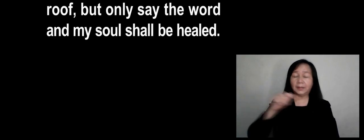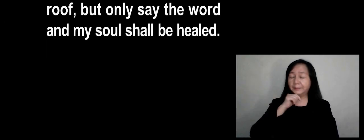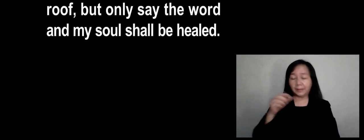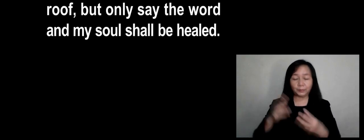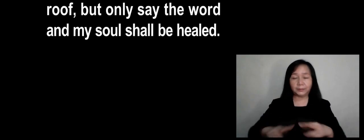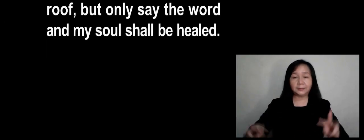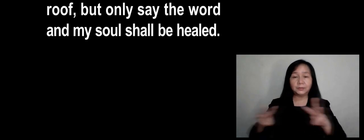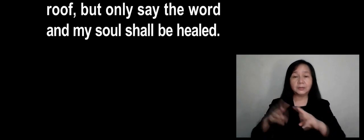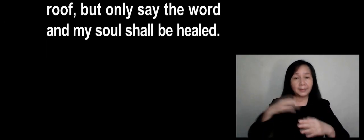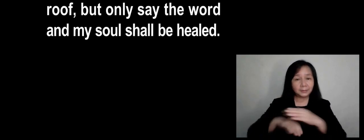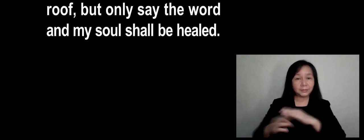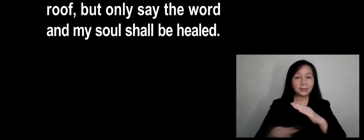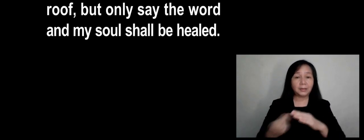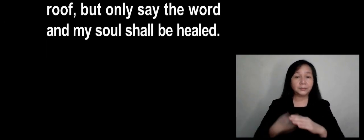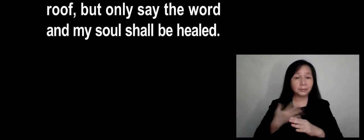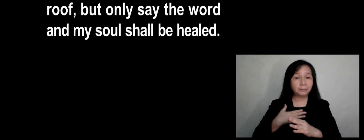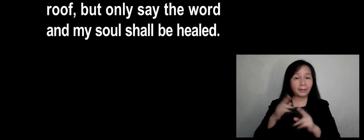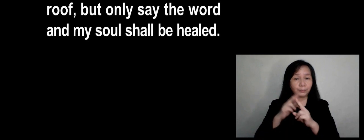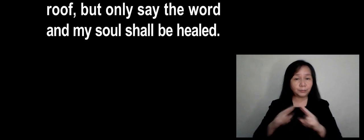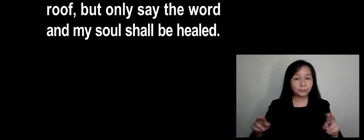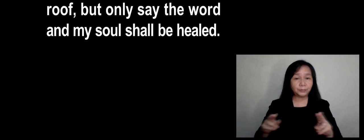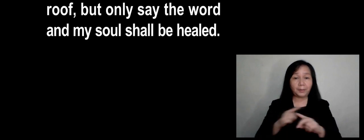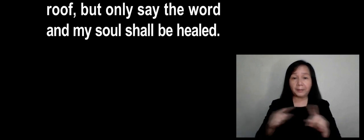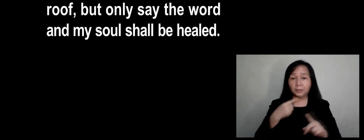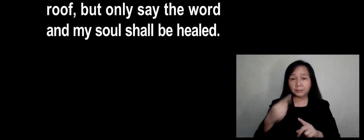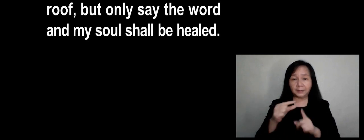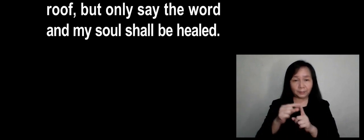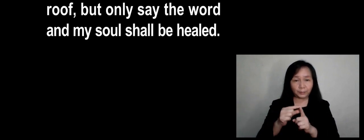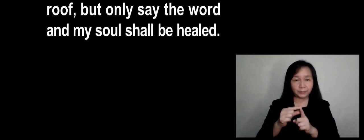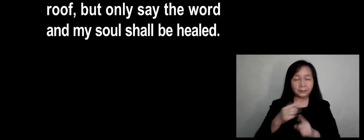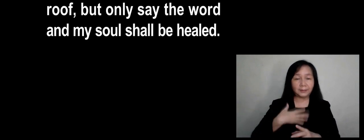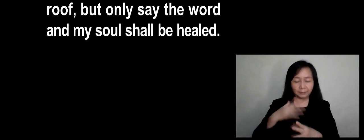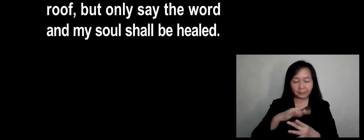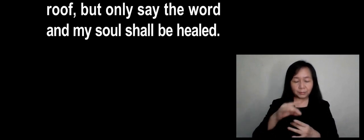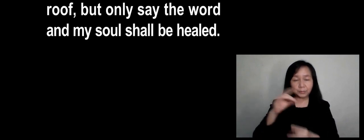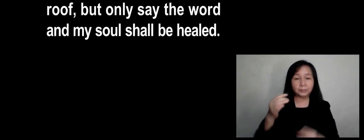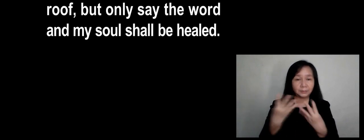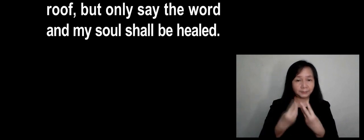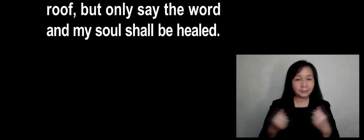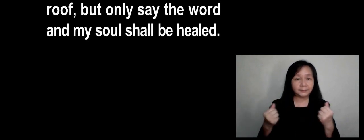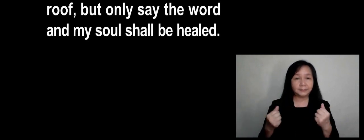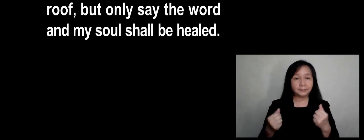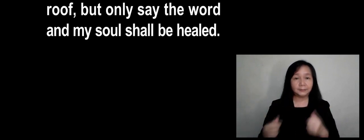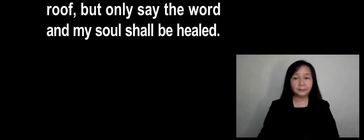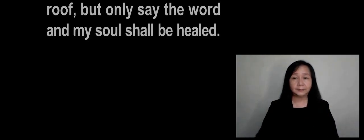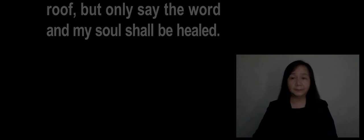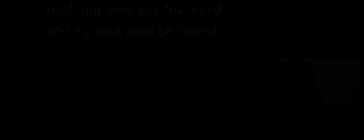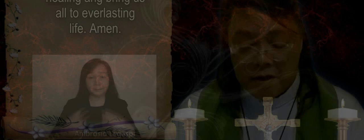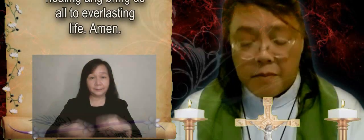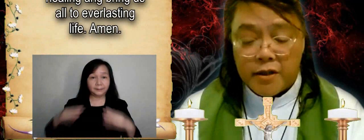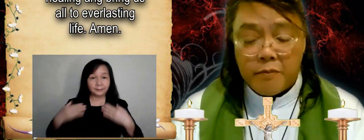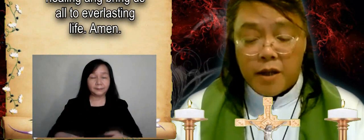Lord, I am not worthy that you should enter under my roof but only say the word and my soul shall be